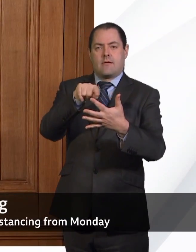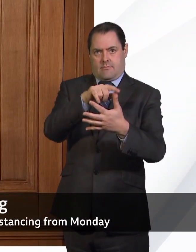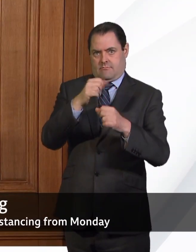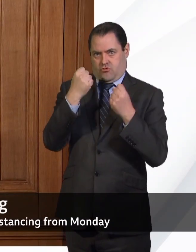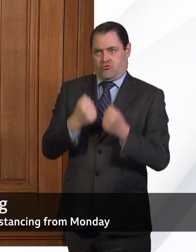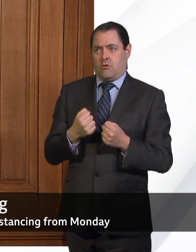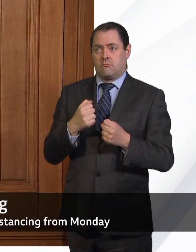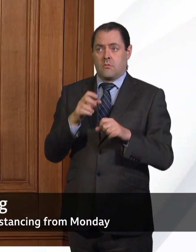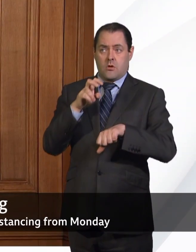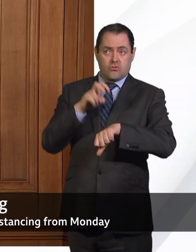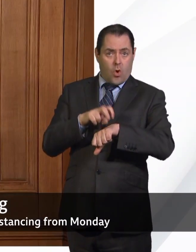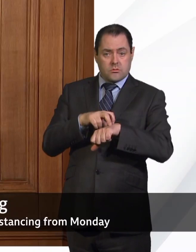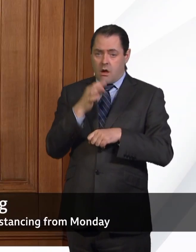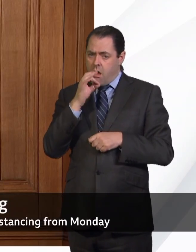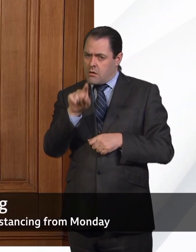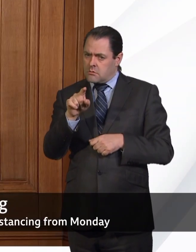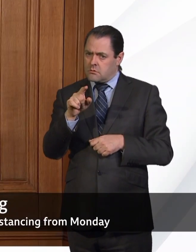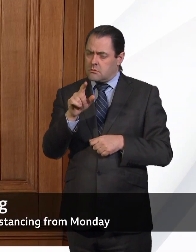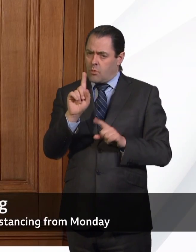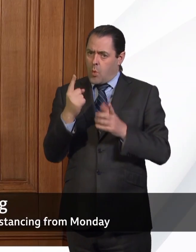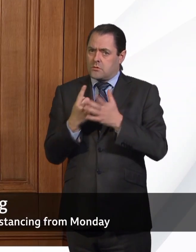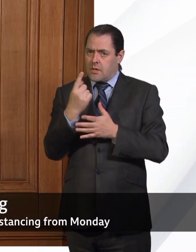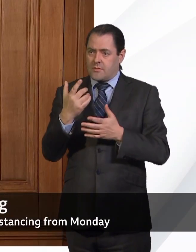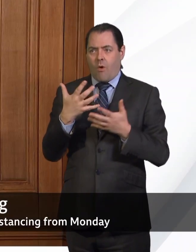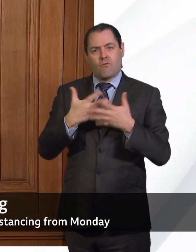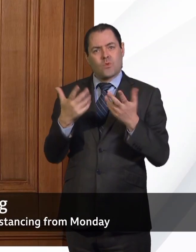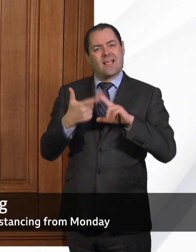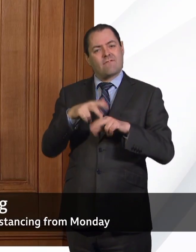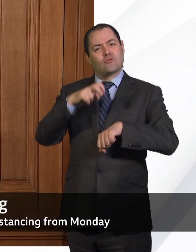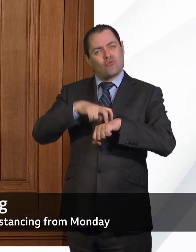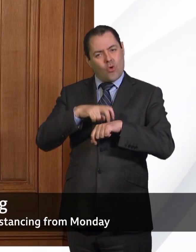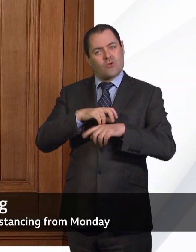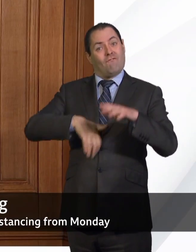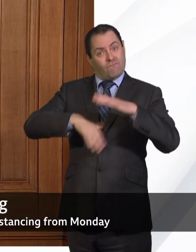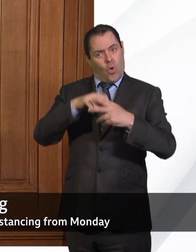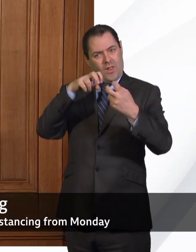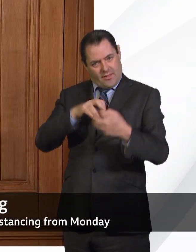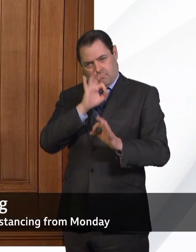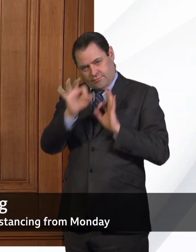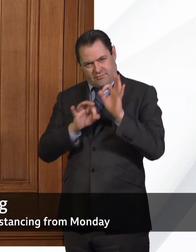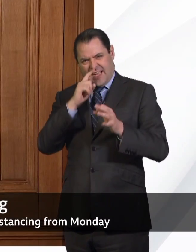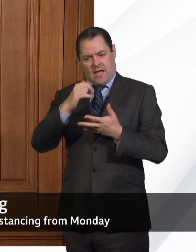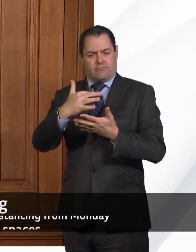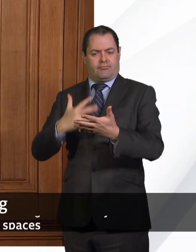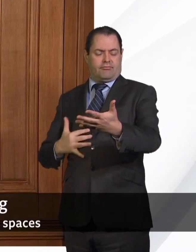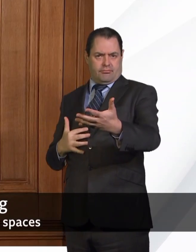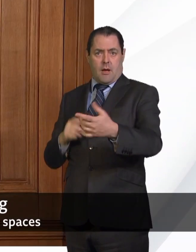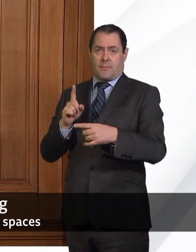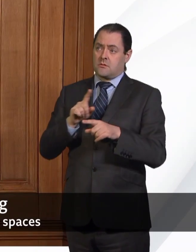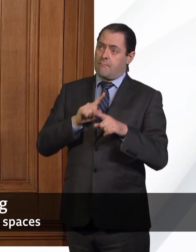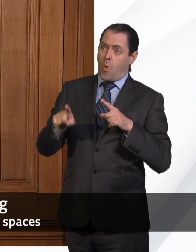that for a doctor asking a history, there's a much longer list of symptoms to talk about. But for